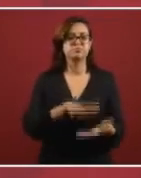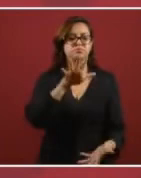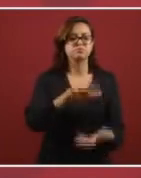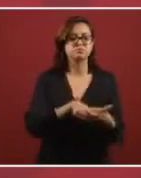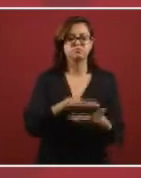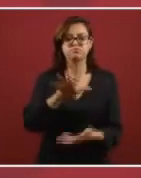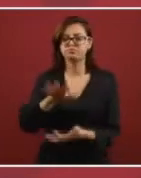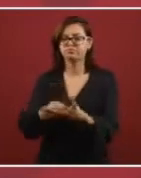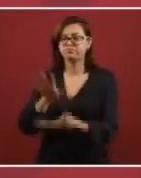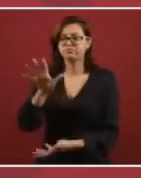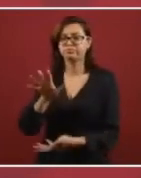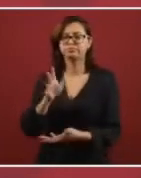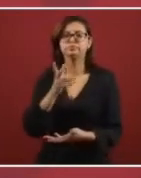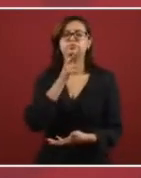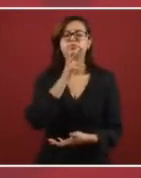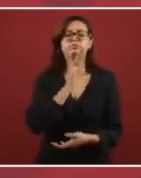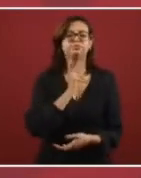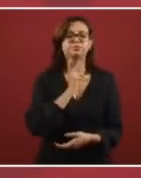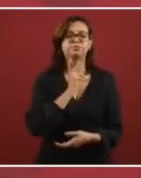petroleum industry.